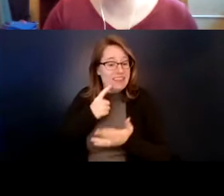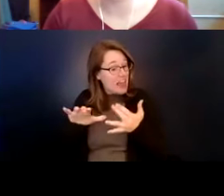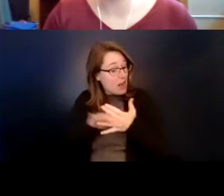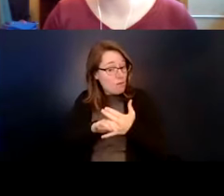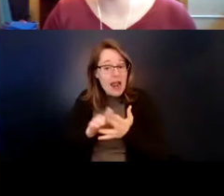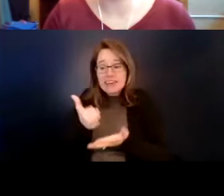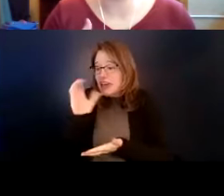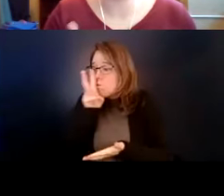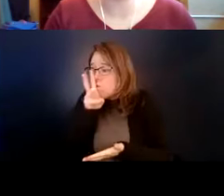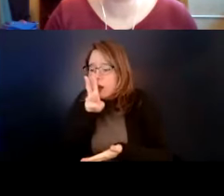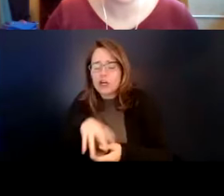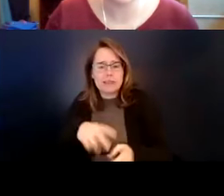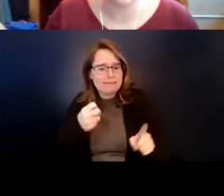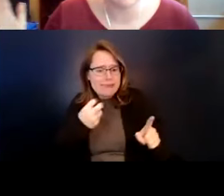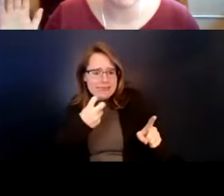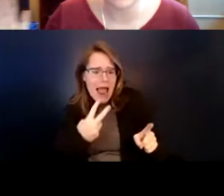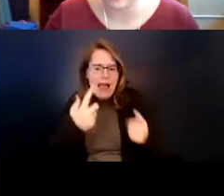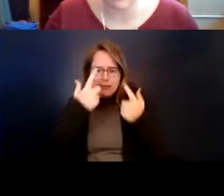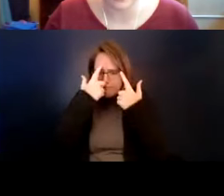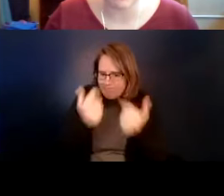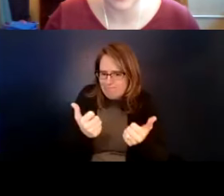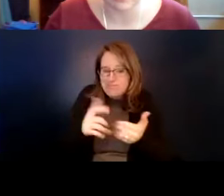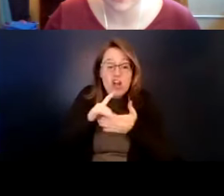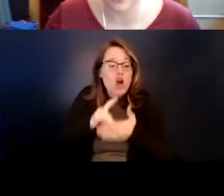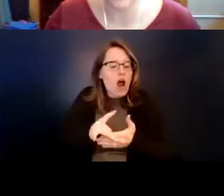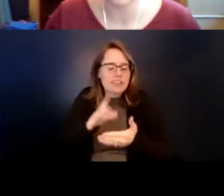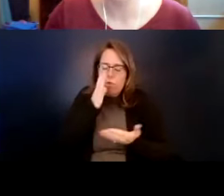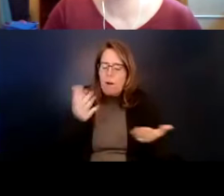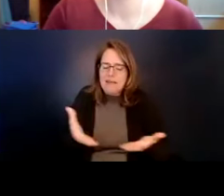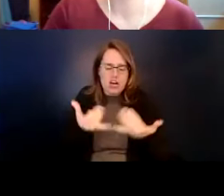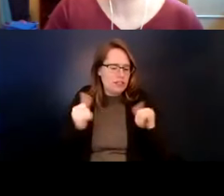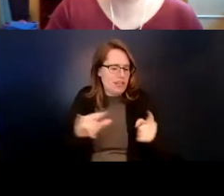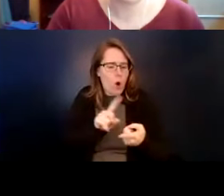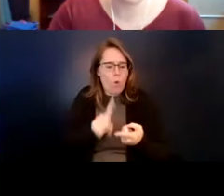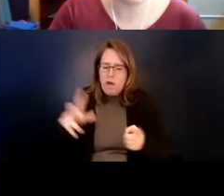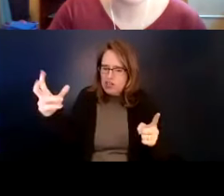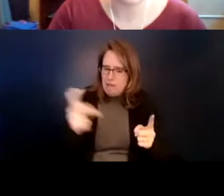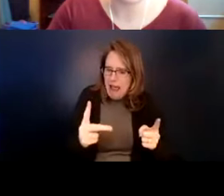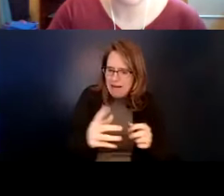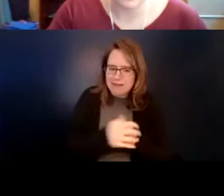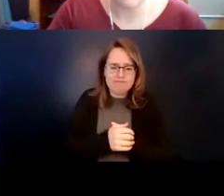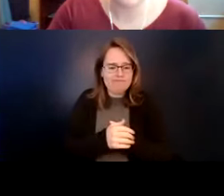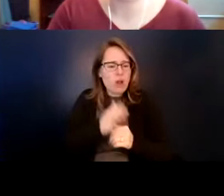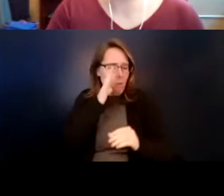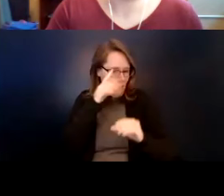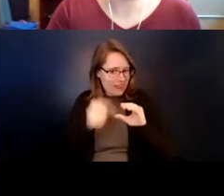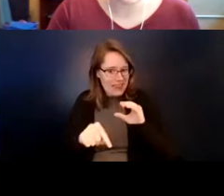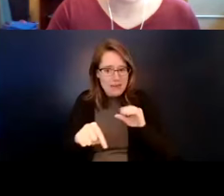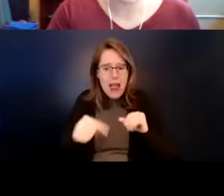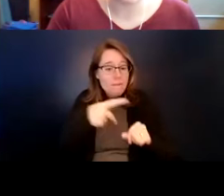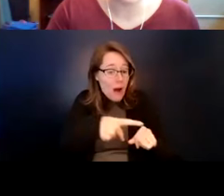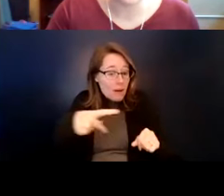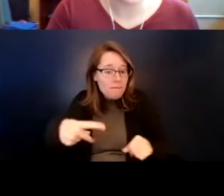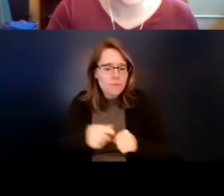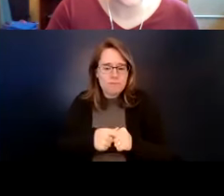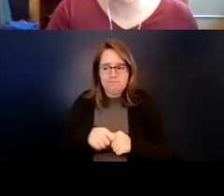snack. All of this content will be waiting for you when you return. We'll be emailing copies of the prompts and of the